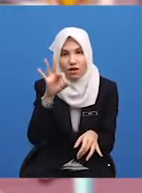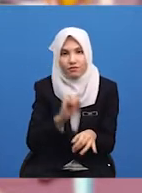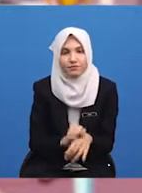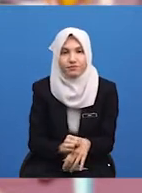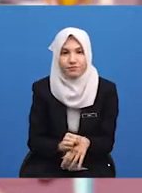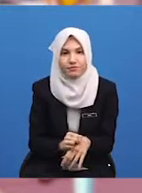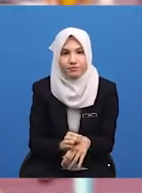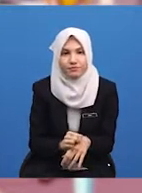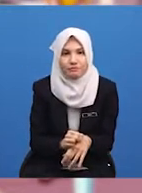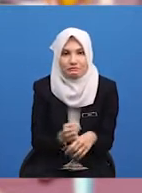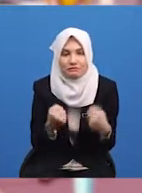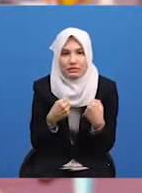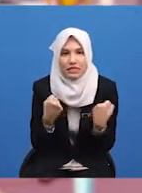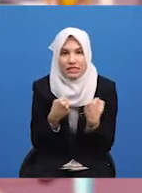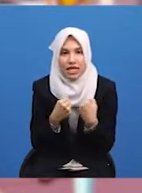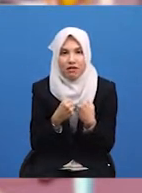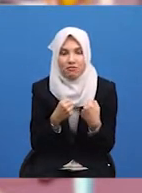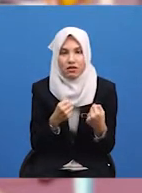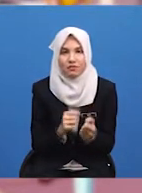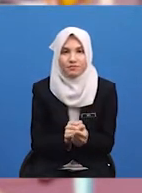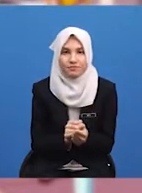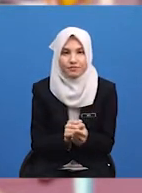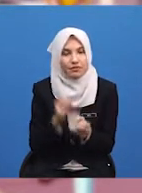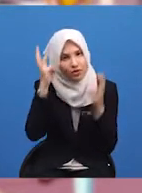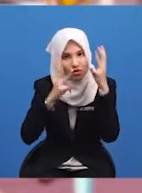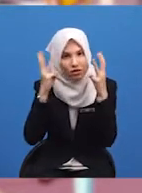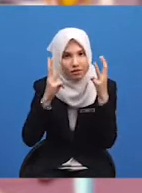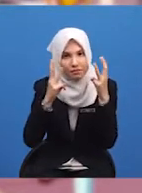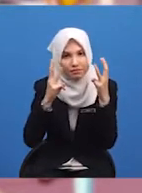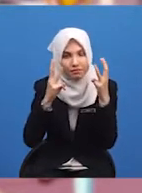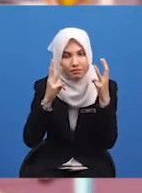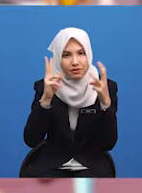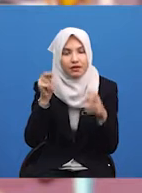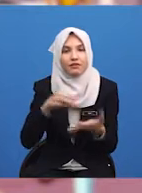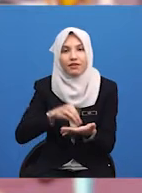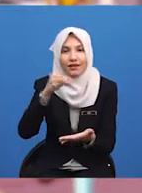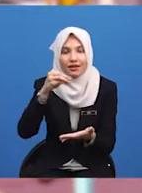really scary, Mum. Don't worry, but you must learn how to stay